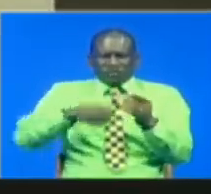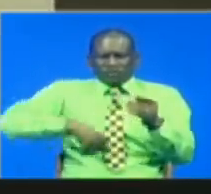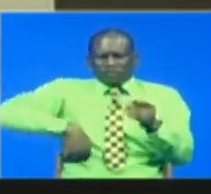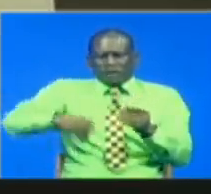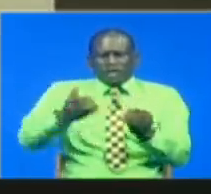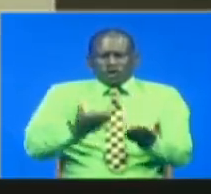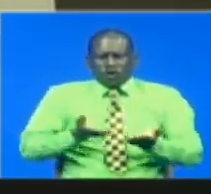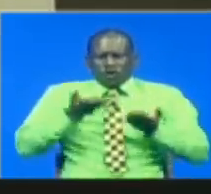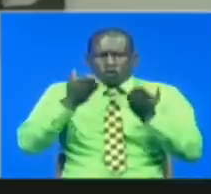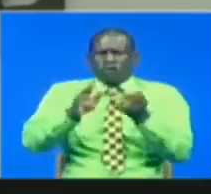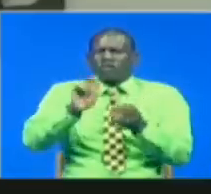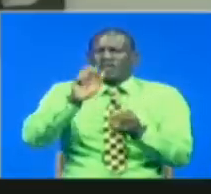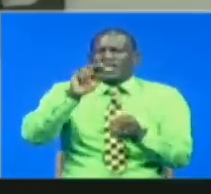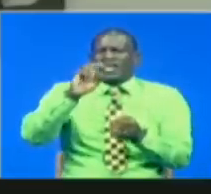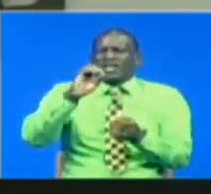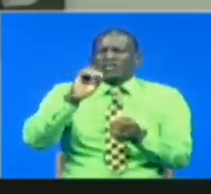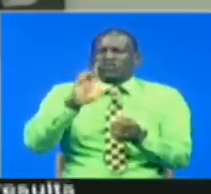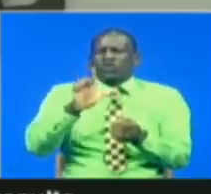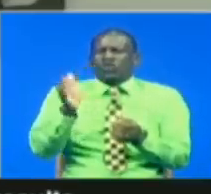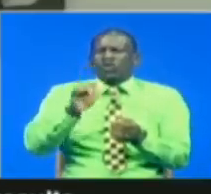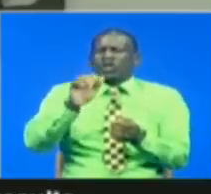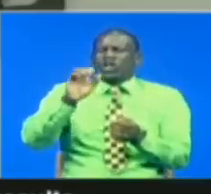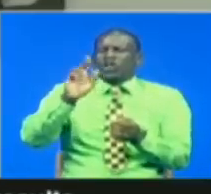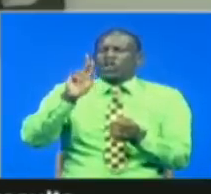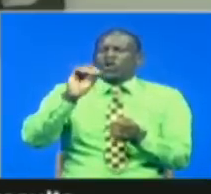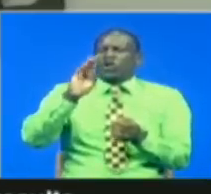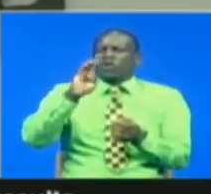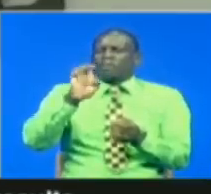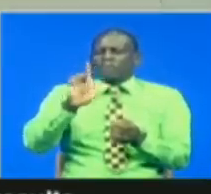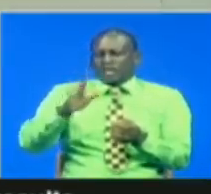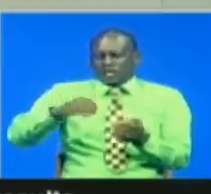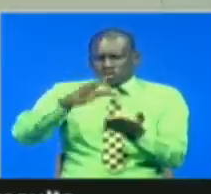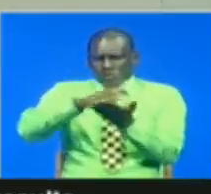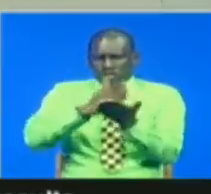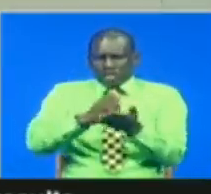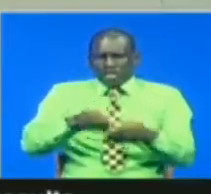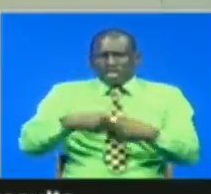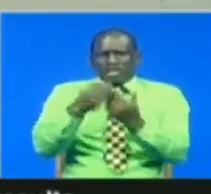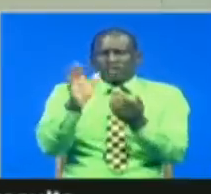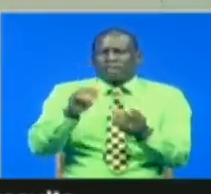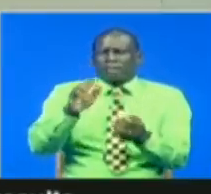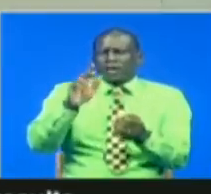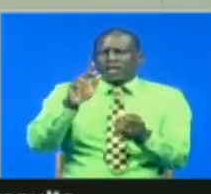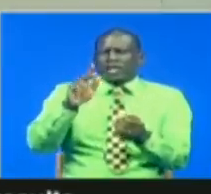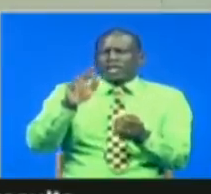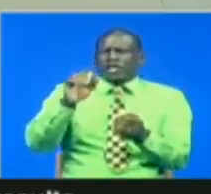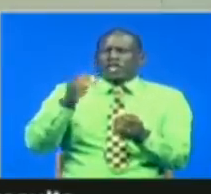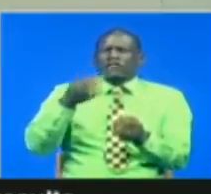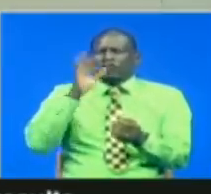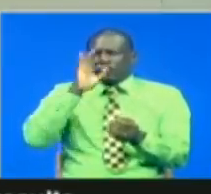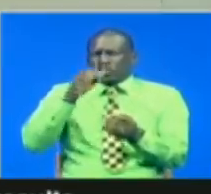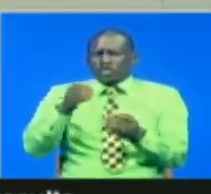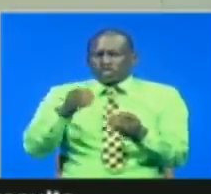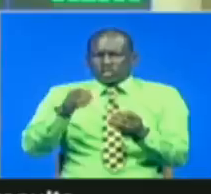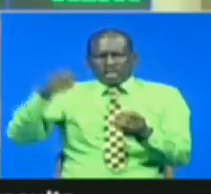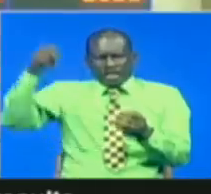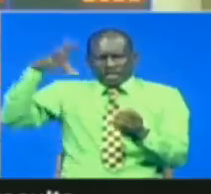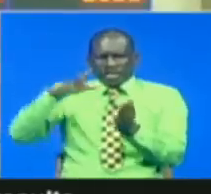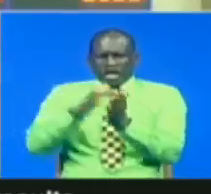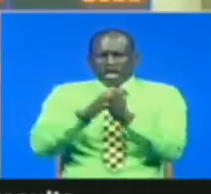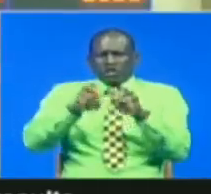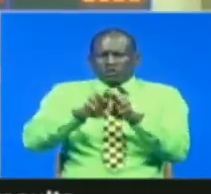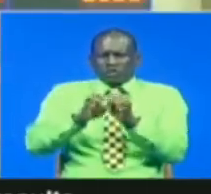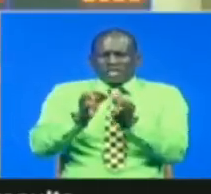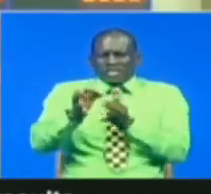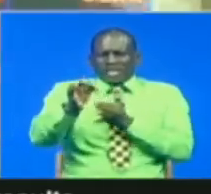the Kenol Cobalt's share by French firm Ruby Energy and at 23 shillings per share, and the